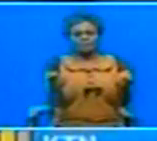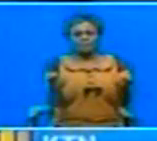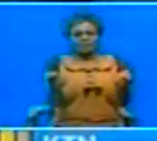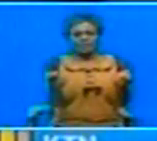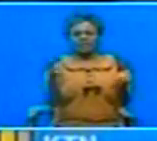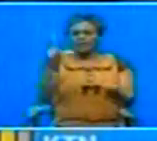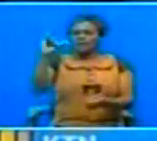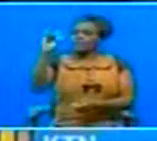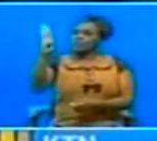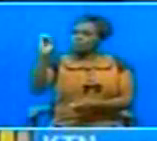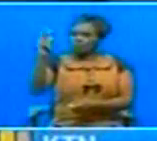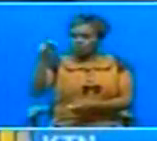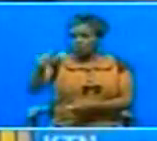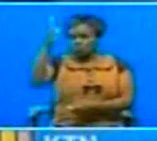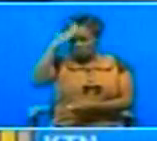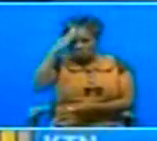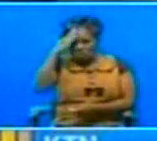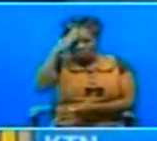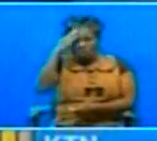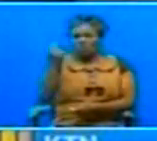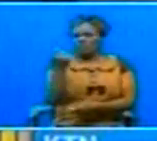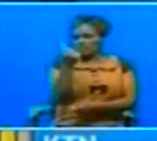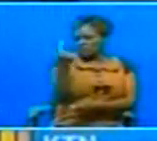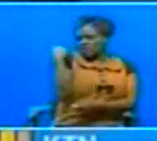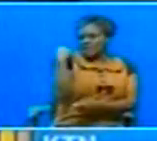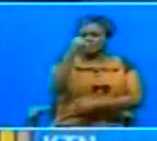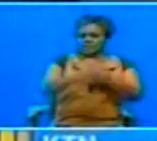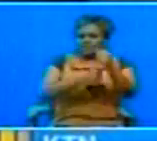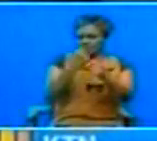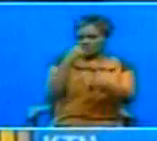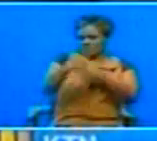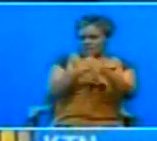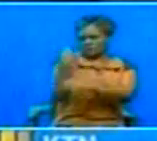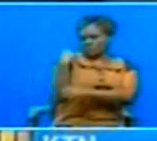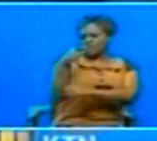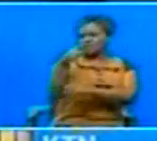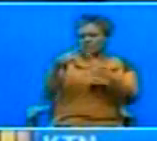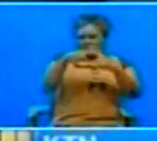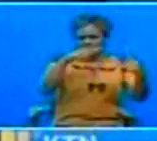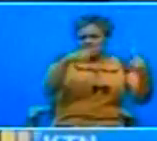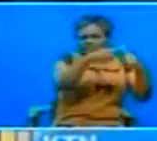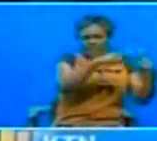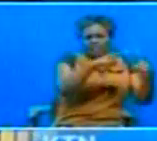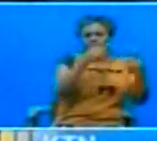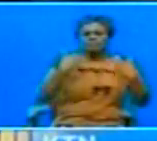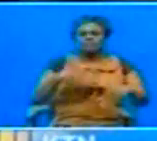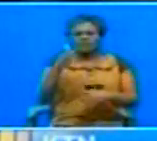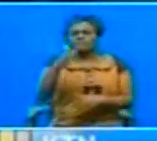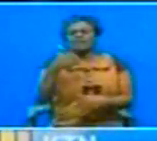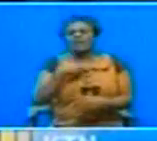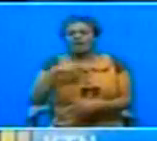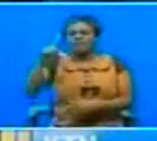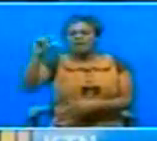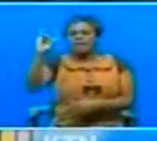Laibon, even as recently as a few years ago, there had been murders, killings of people who have been Laibons in